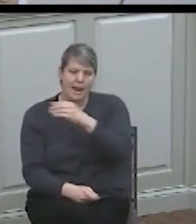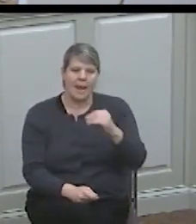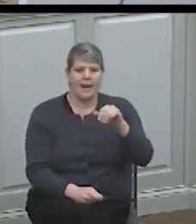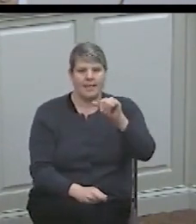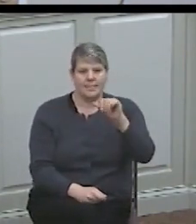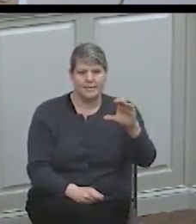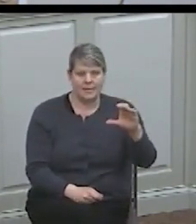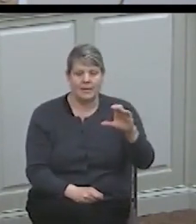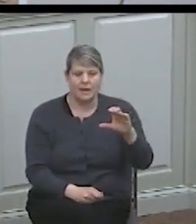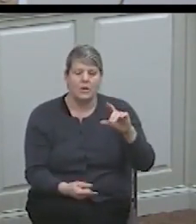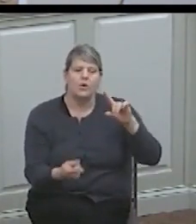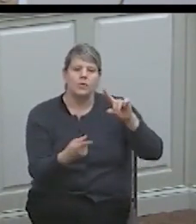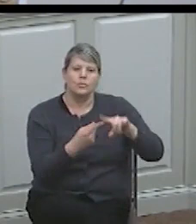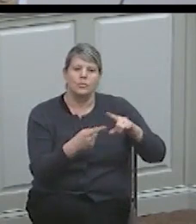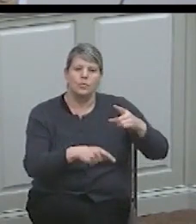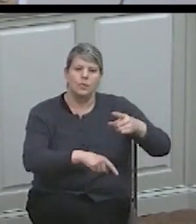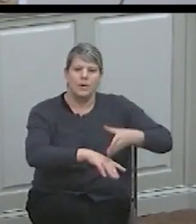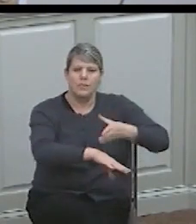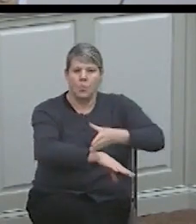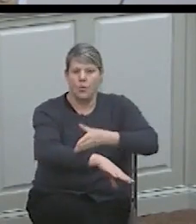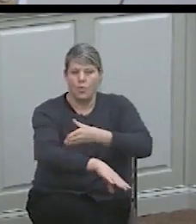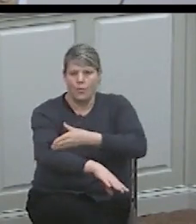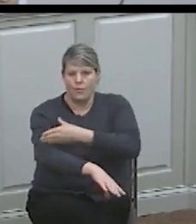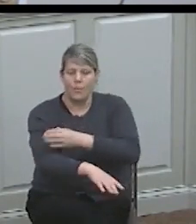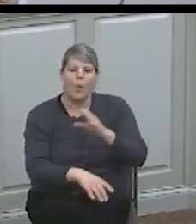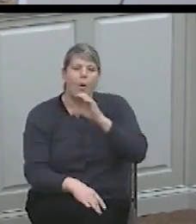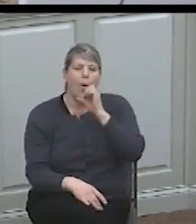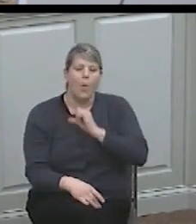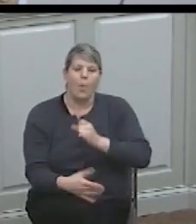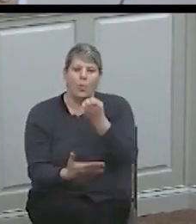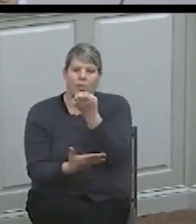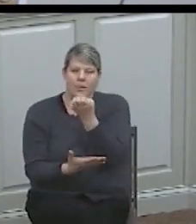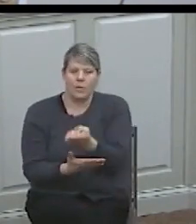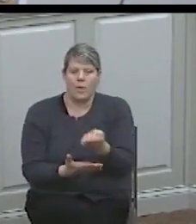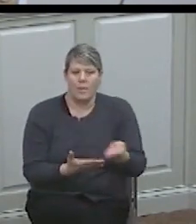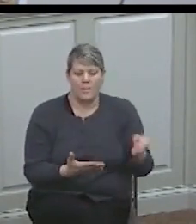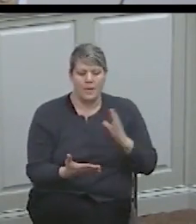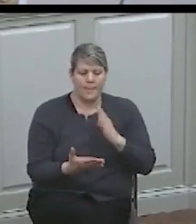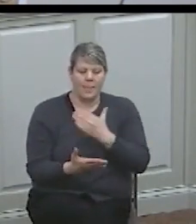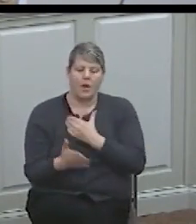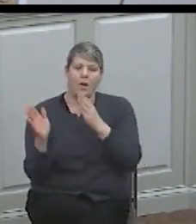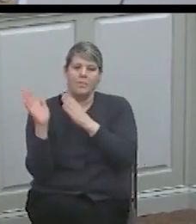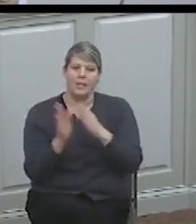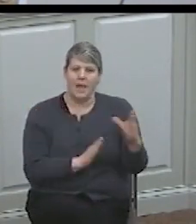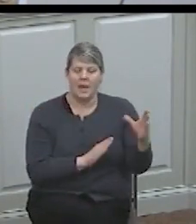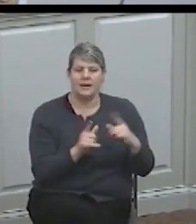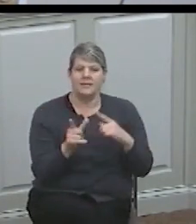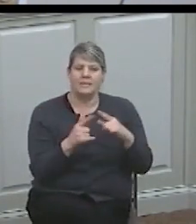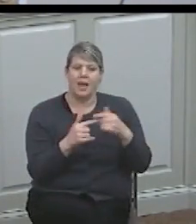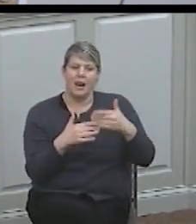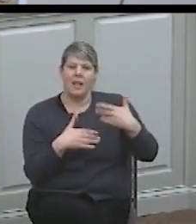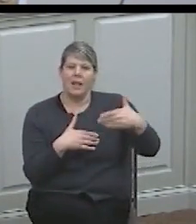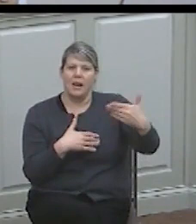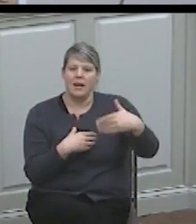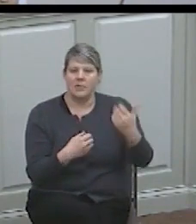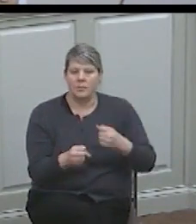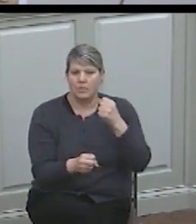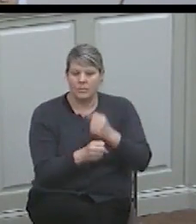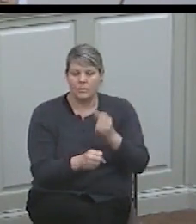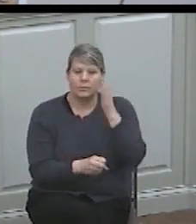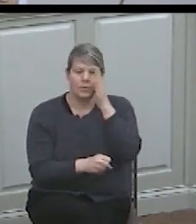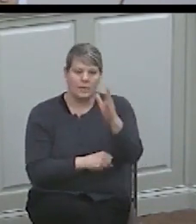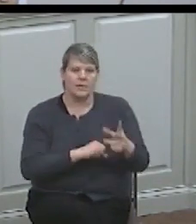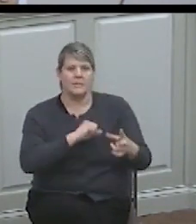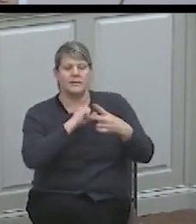upgrade outdated equipment in order to, over time, save the cost of that equipment replacement